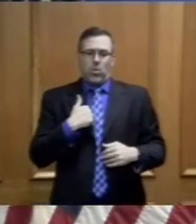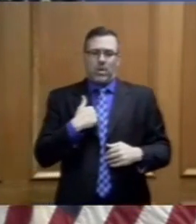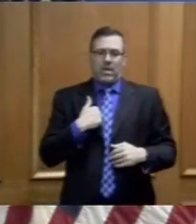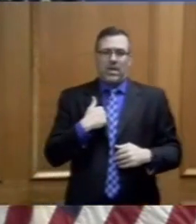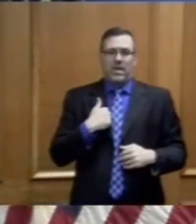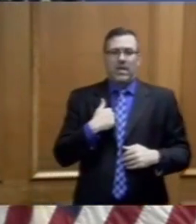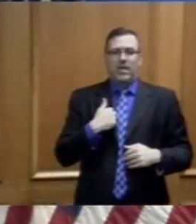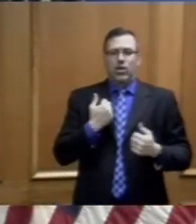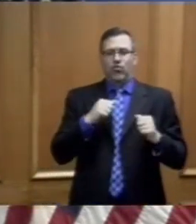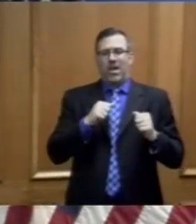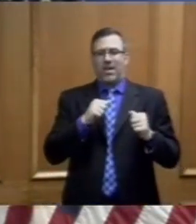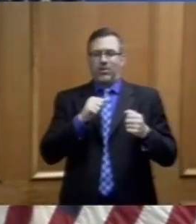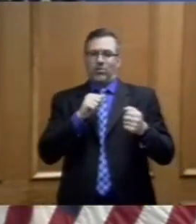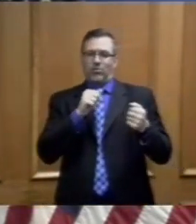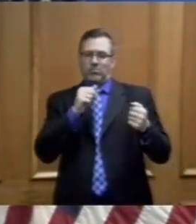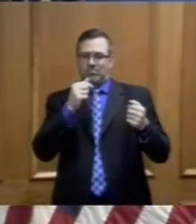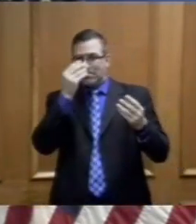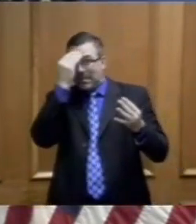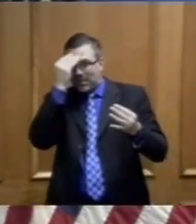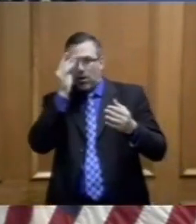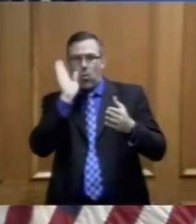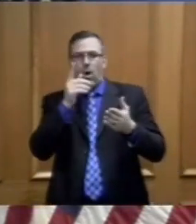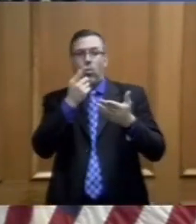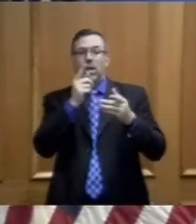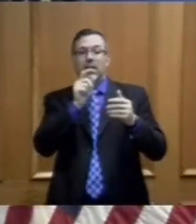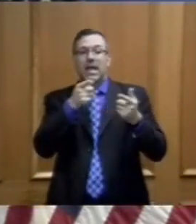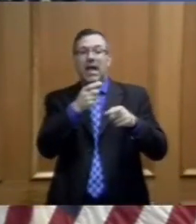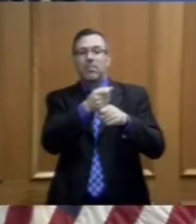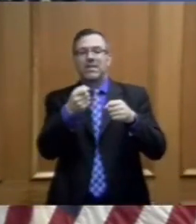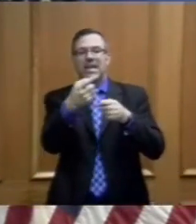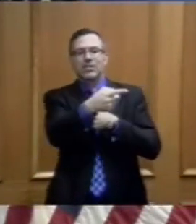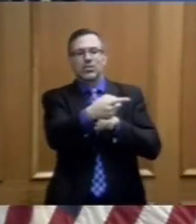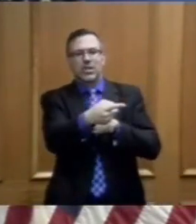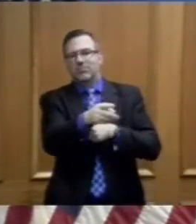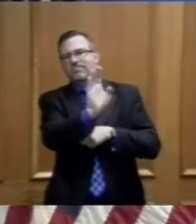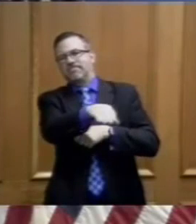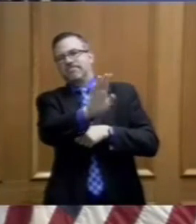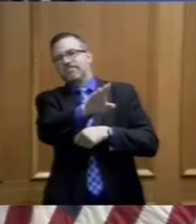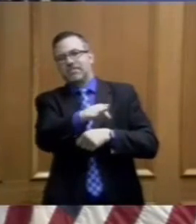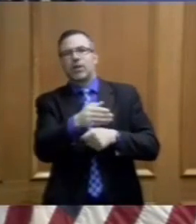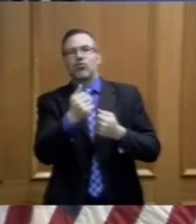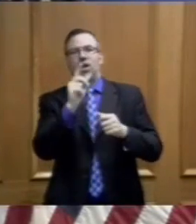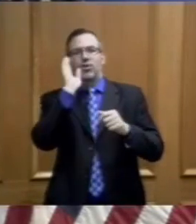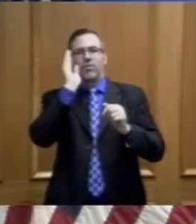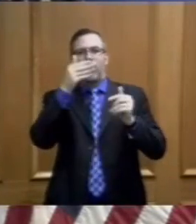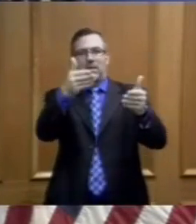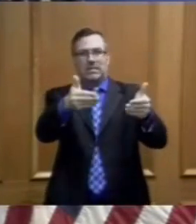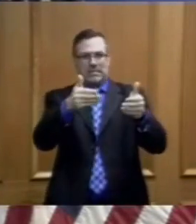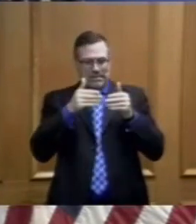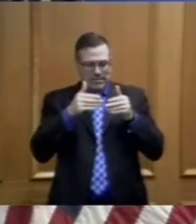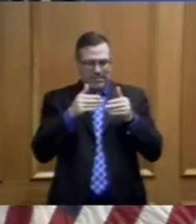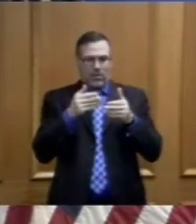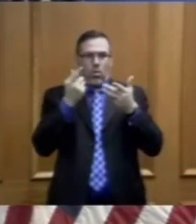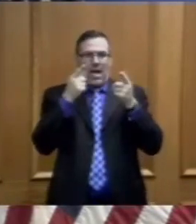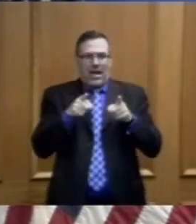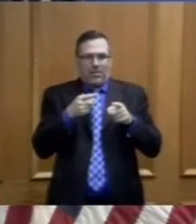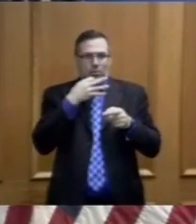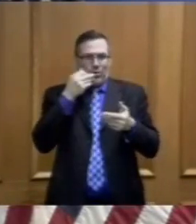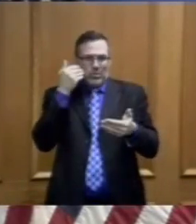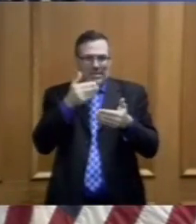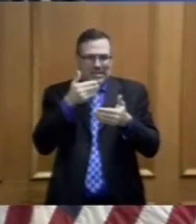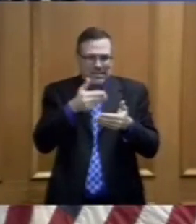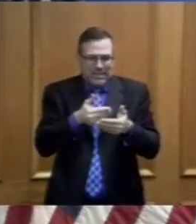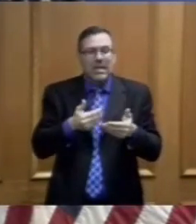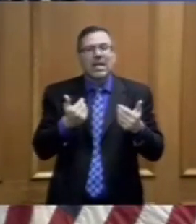next year as what's going to happen in the next few months. But that program is continuing, and I've said before that we have a date